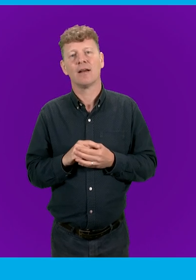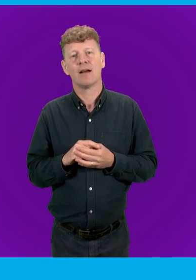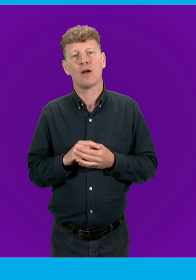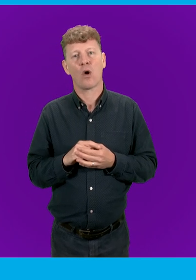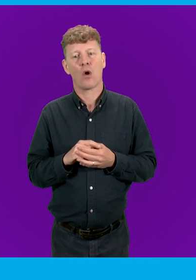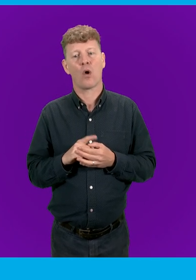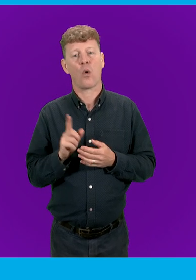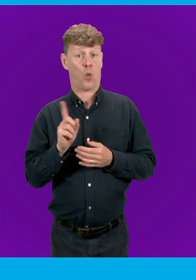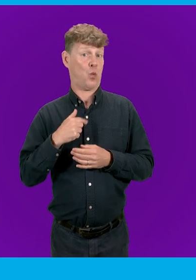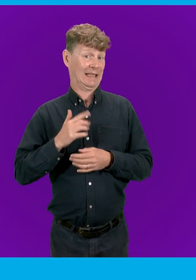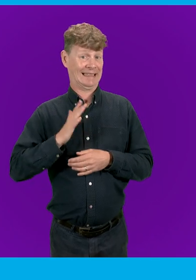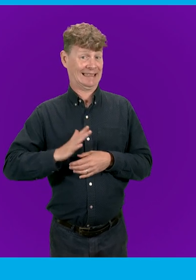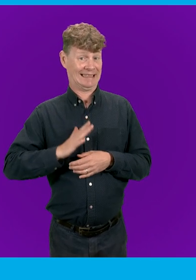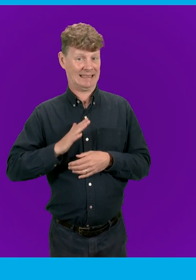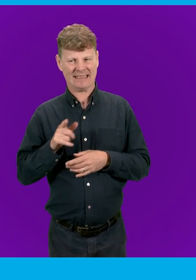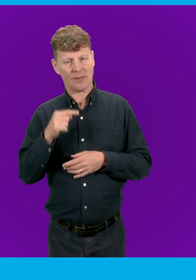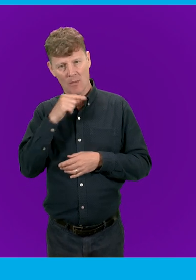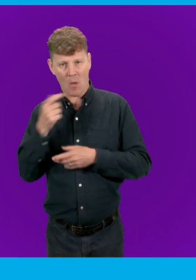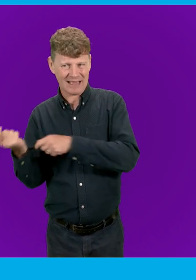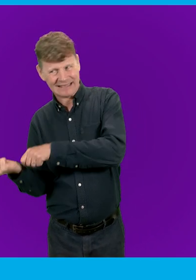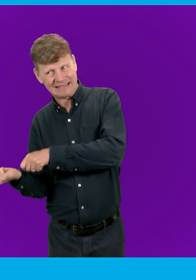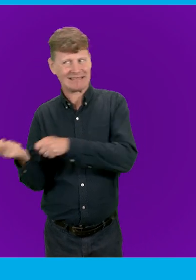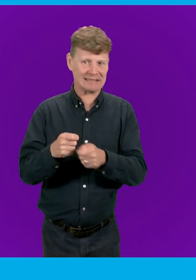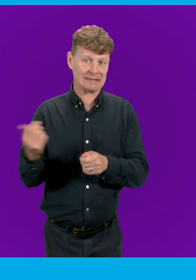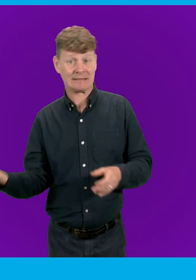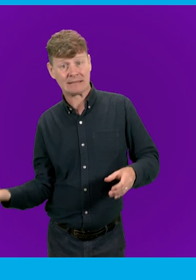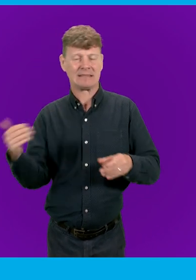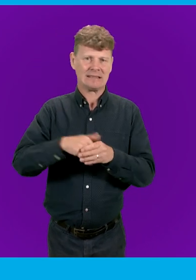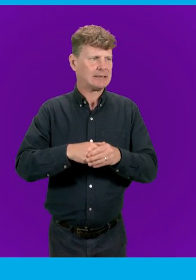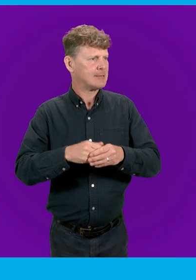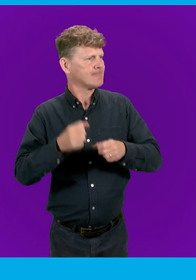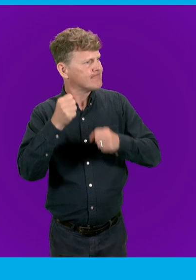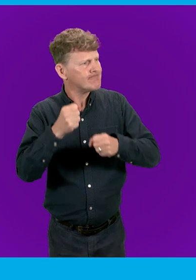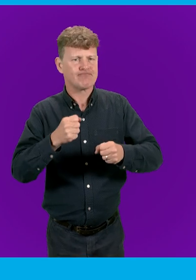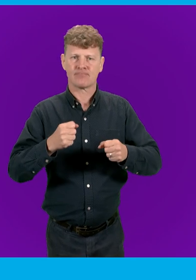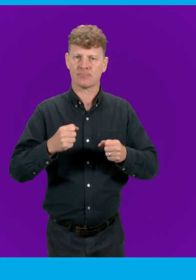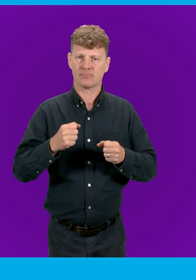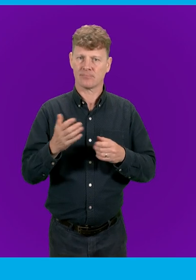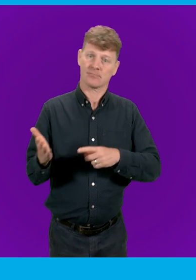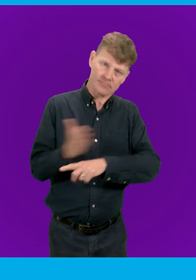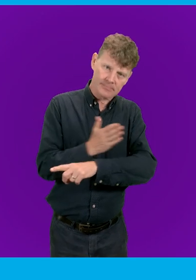what we need to do is getting them on board as champions.